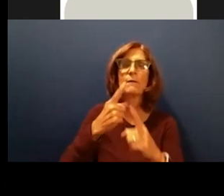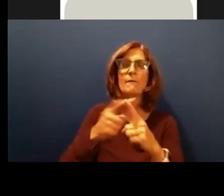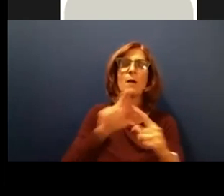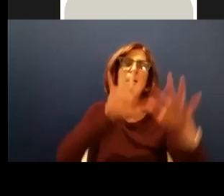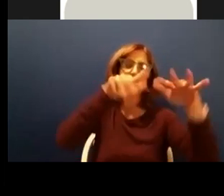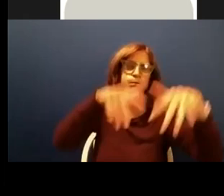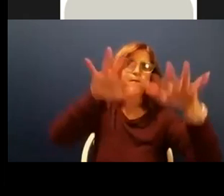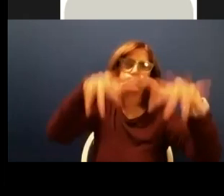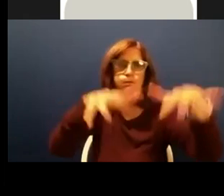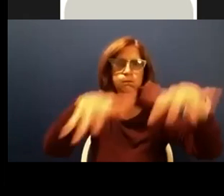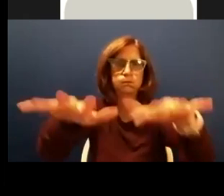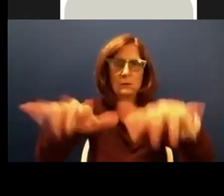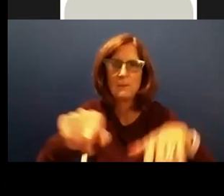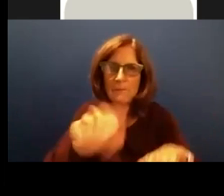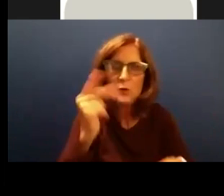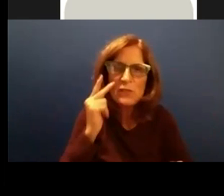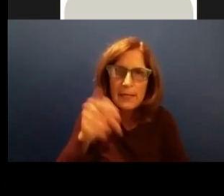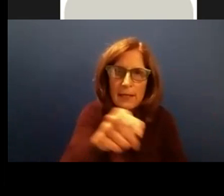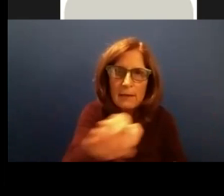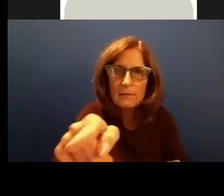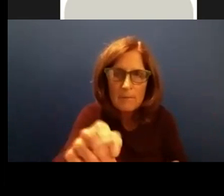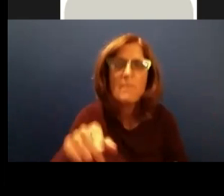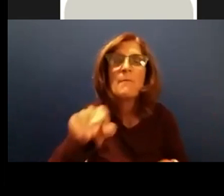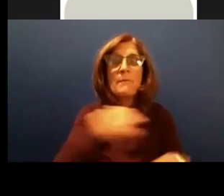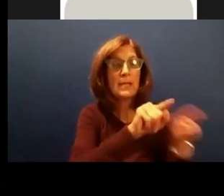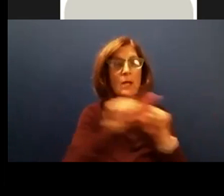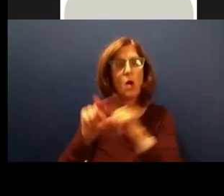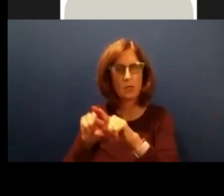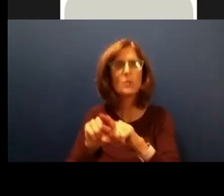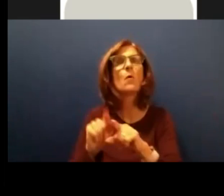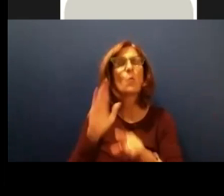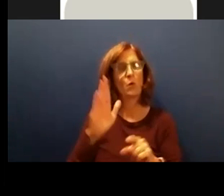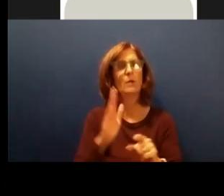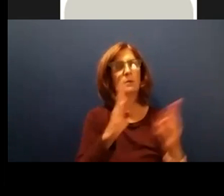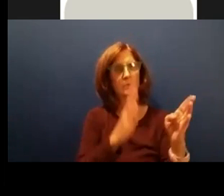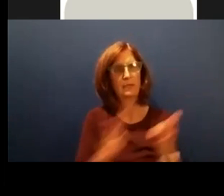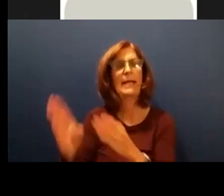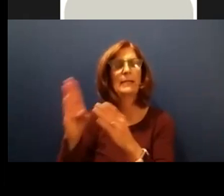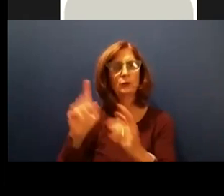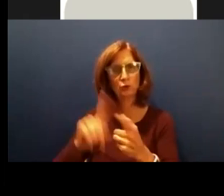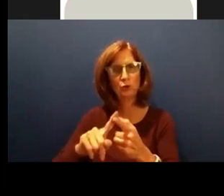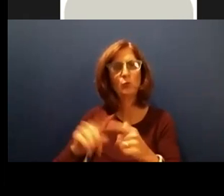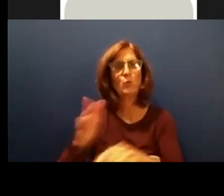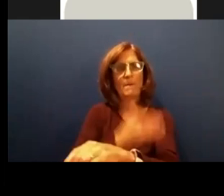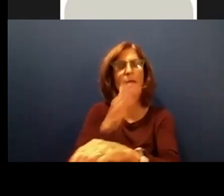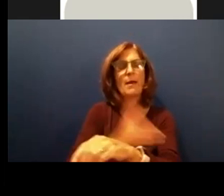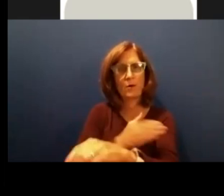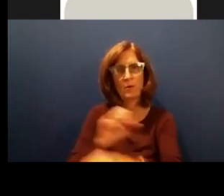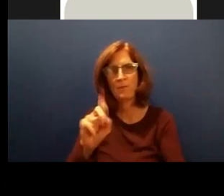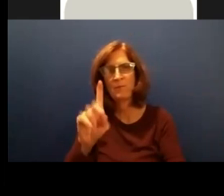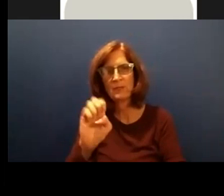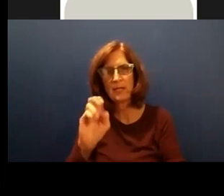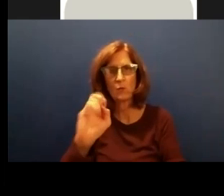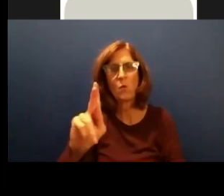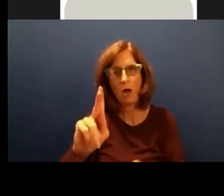end of what the picture is there. And in addition to this, we're going to do repairs to the existing sidewalk along Parkview, where